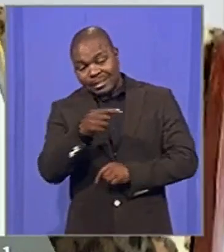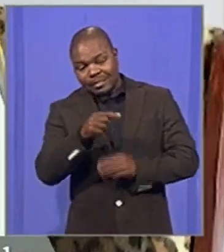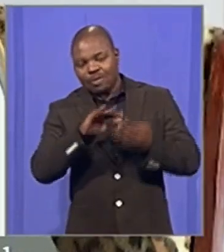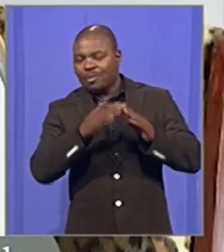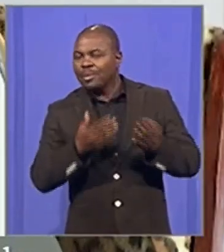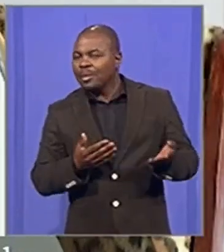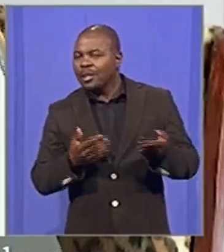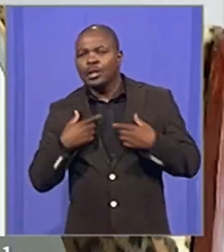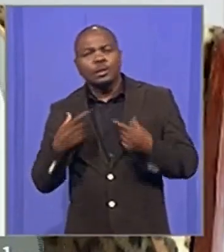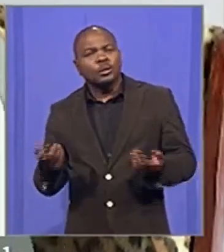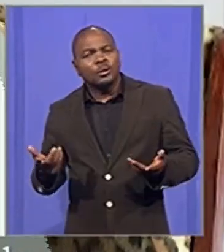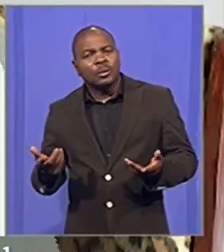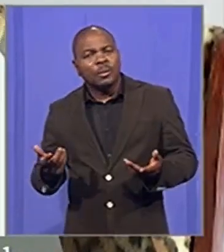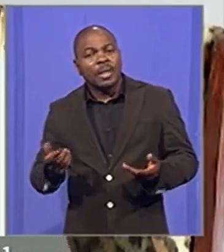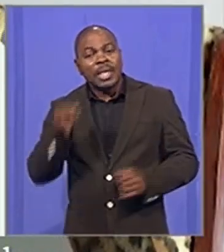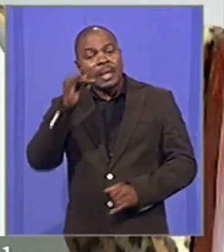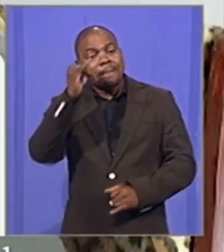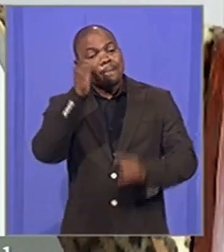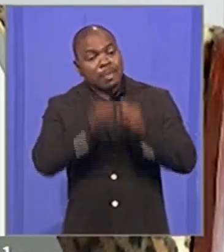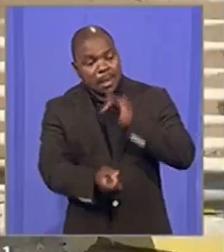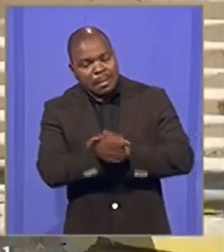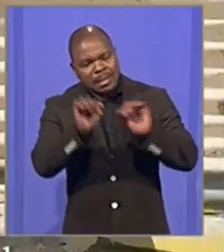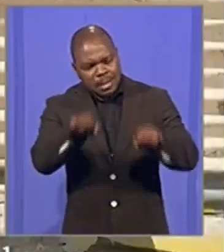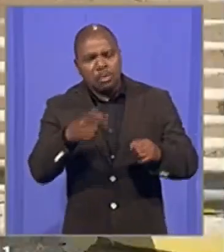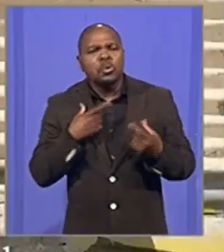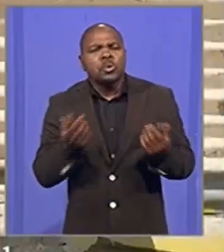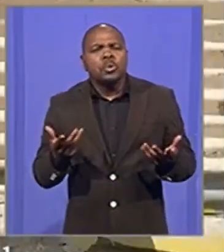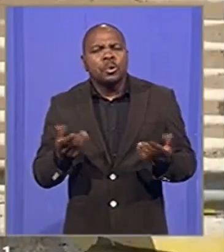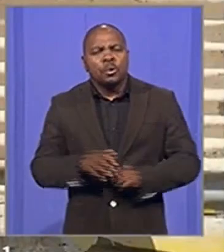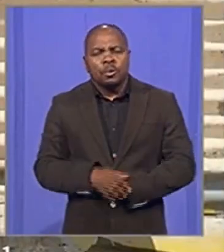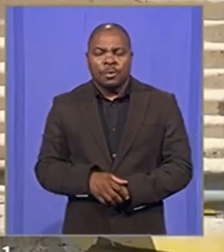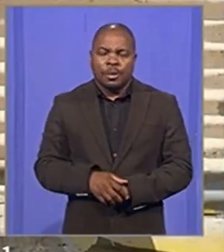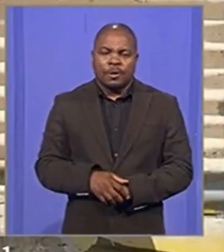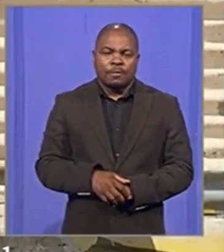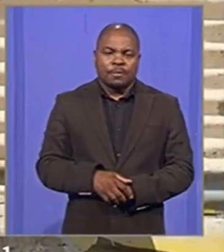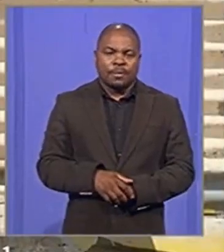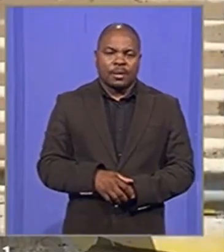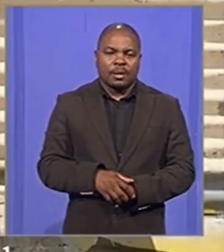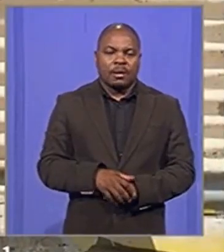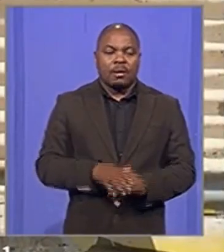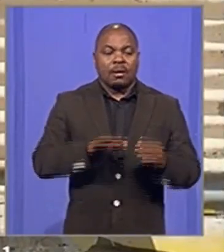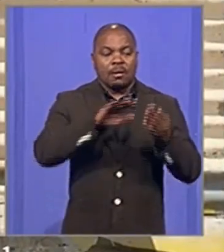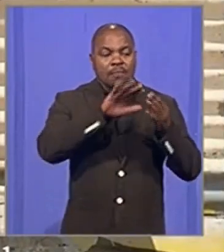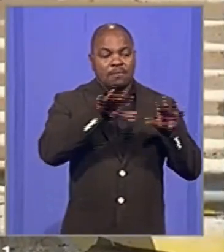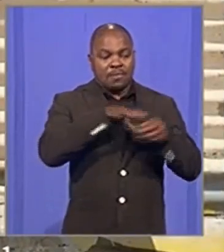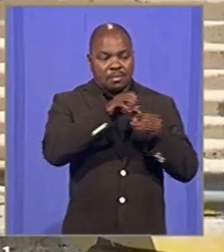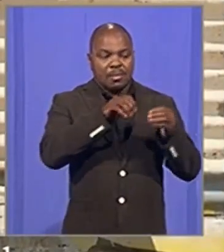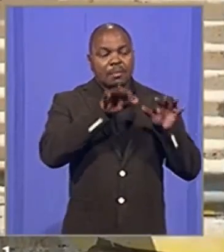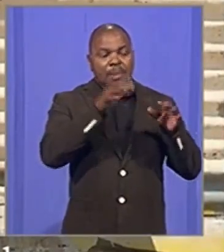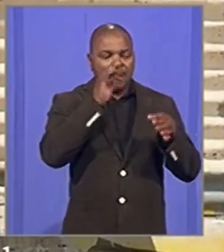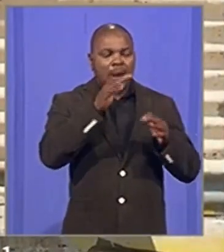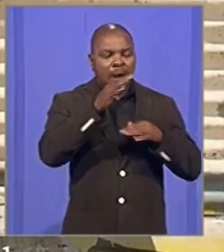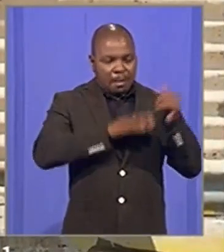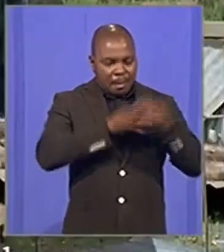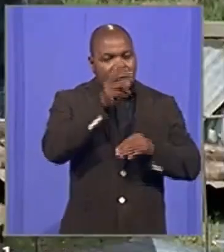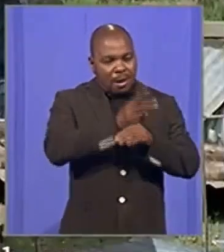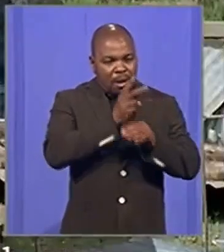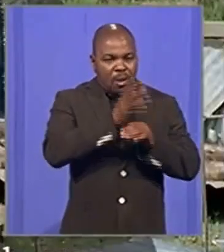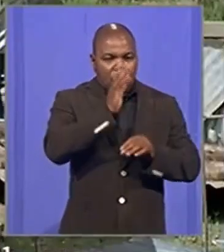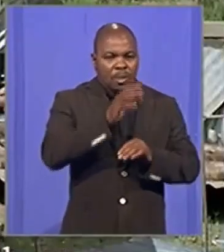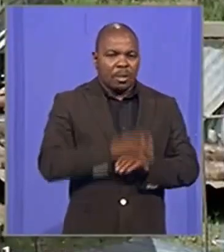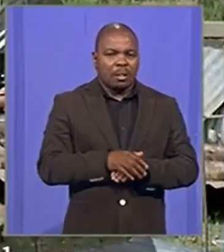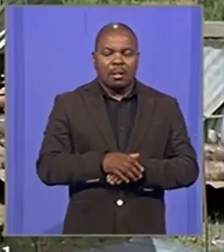do ge phoso e diragetse what do we do. Baagi ba re ba tlile go aga matlo a bona sešwa. Maiteko a go